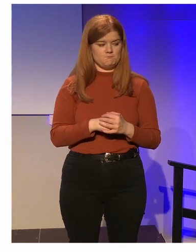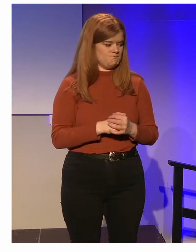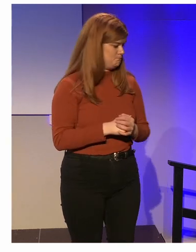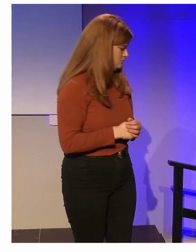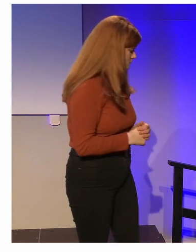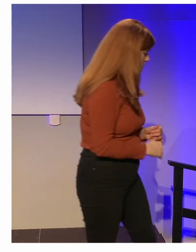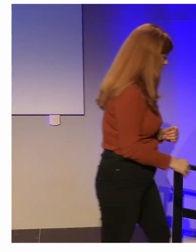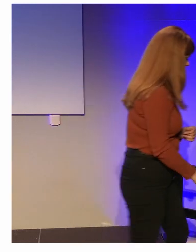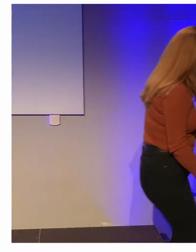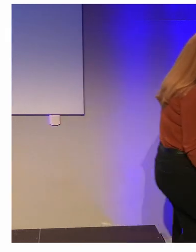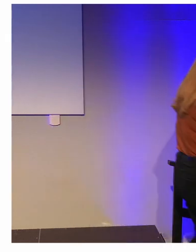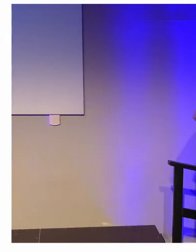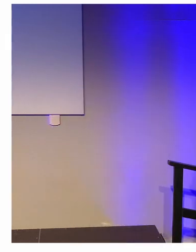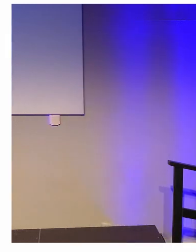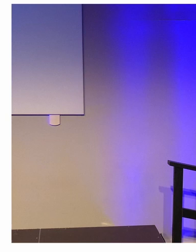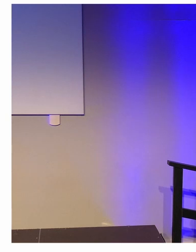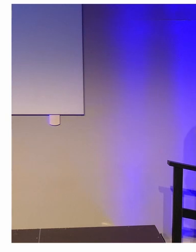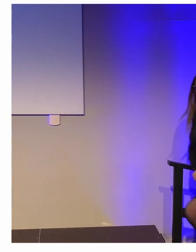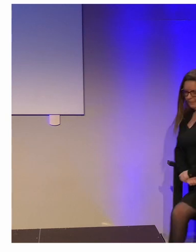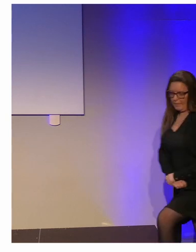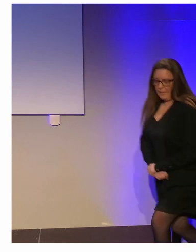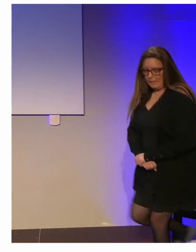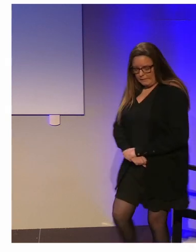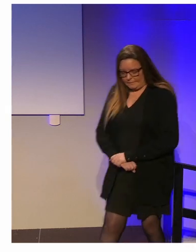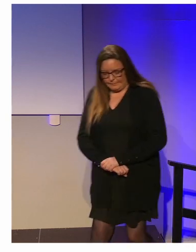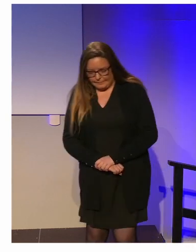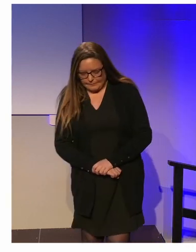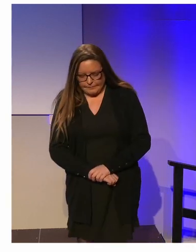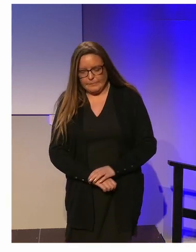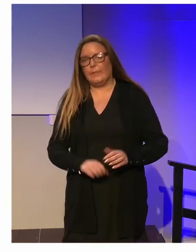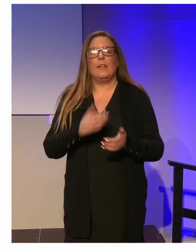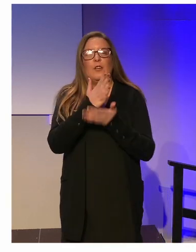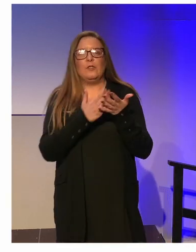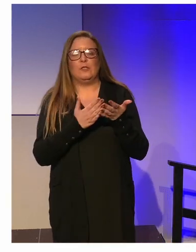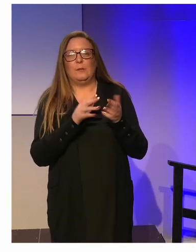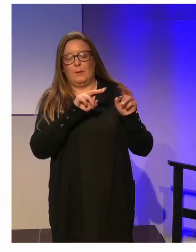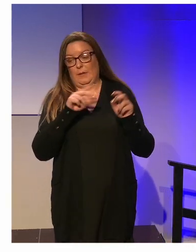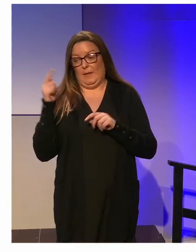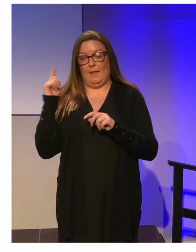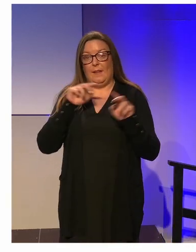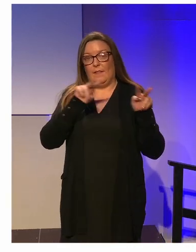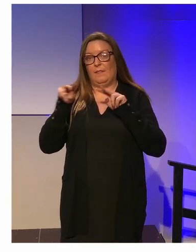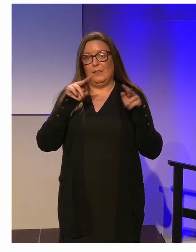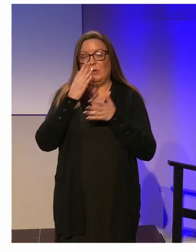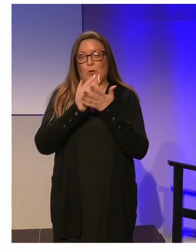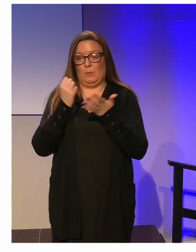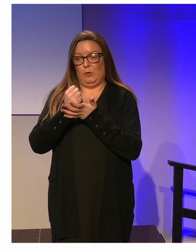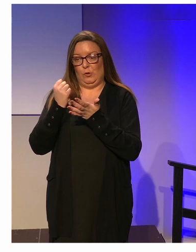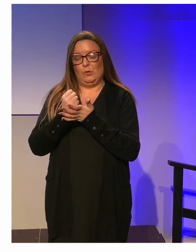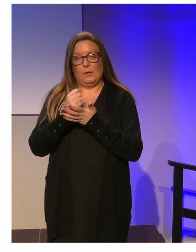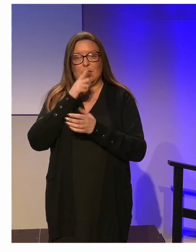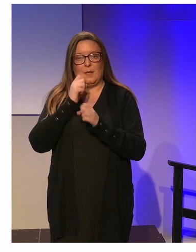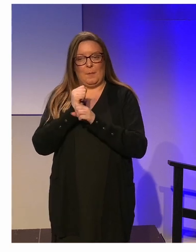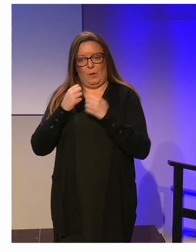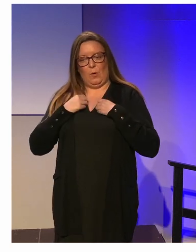Okay, so they are just some voices from the school community, and as I say, we are on a journey. It's choice. They are talking